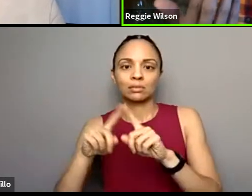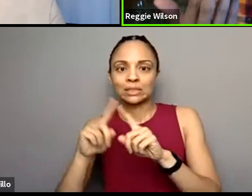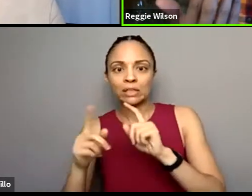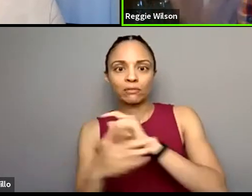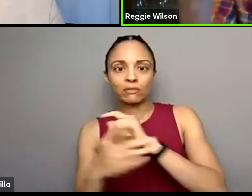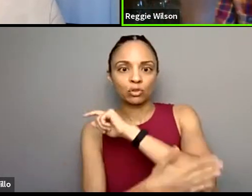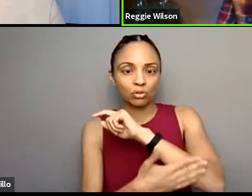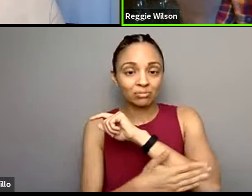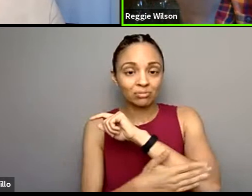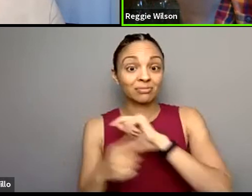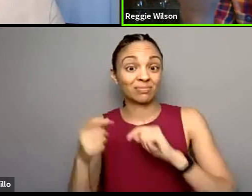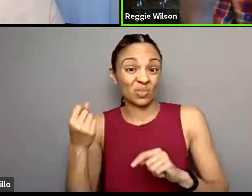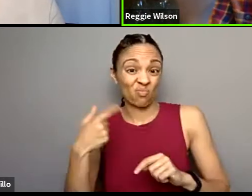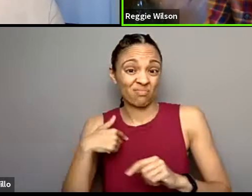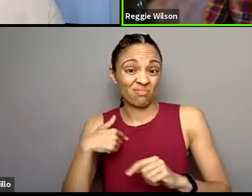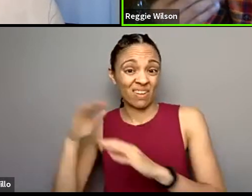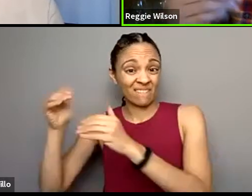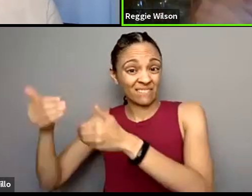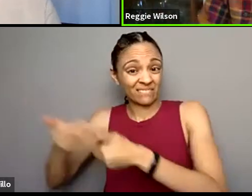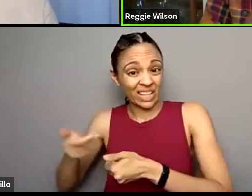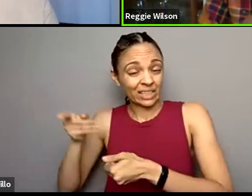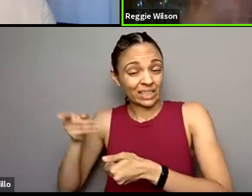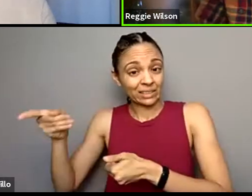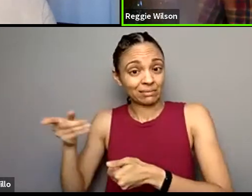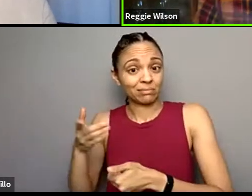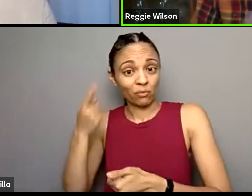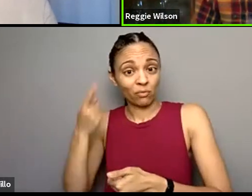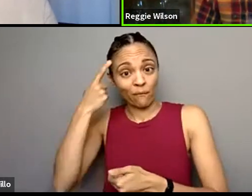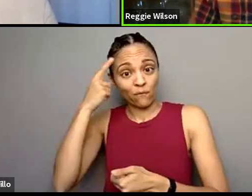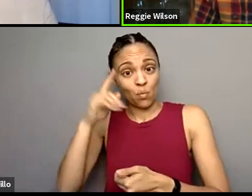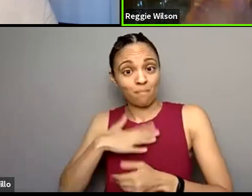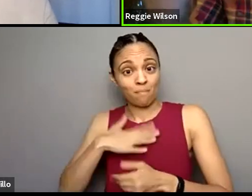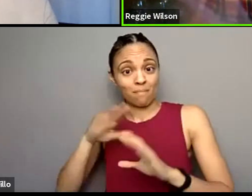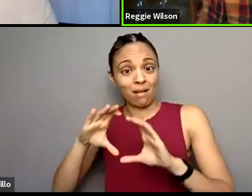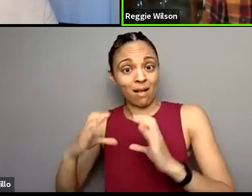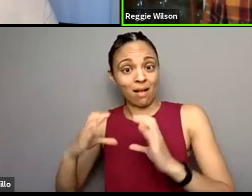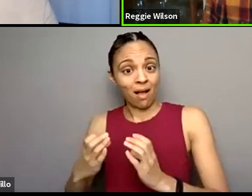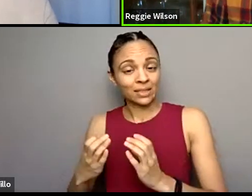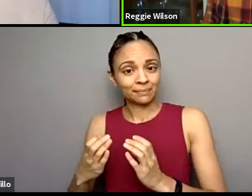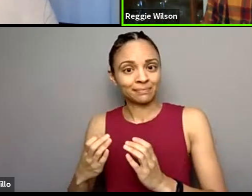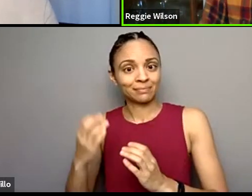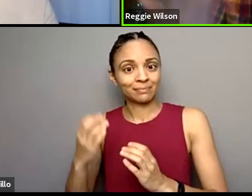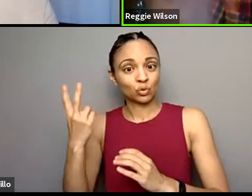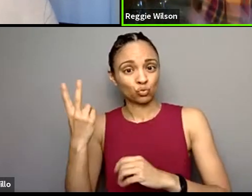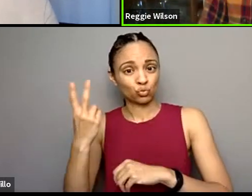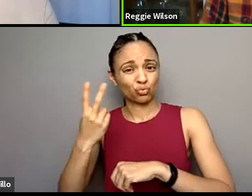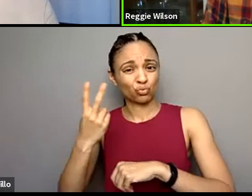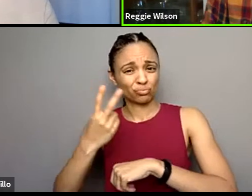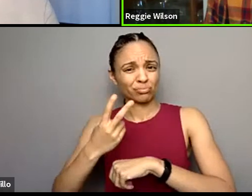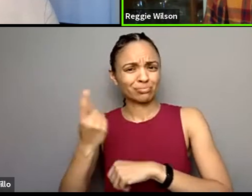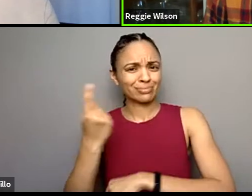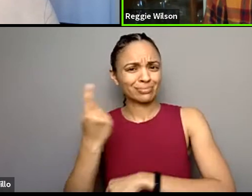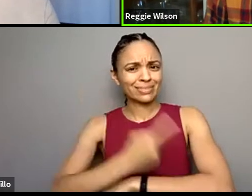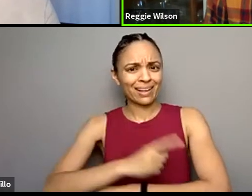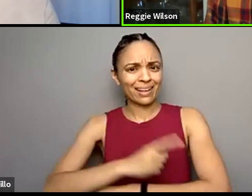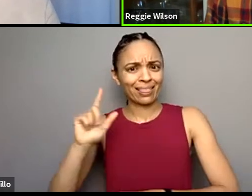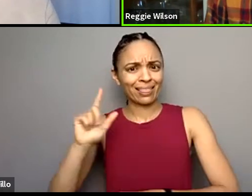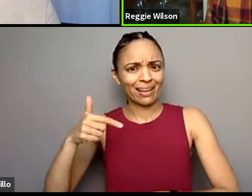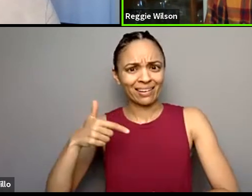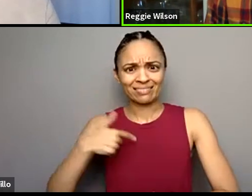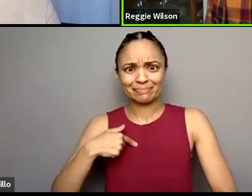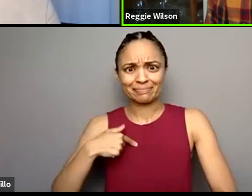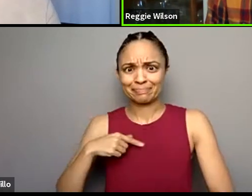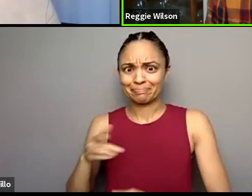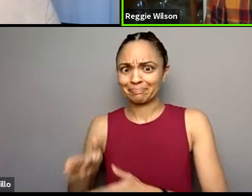for this class that I'm teaching? And he came, took the class. So 2 days later, I was just like, dude, you want to dance with us